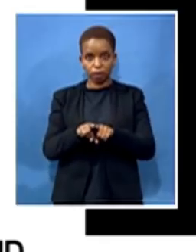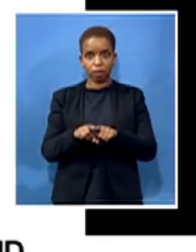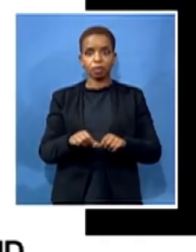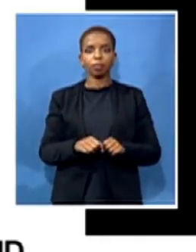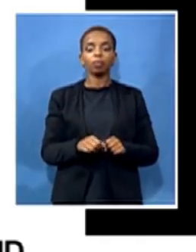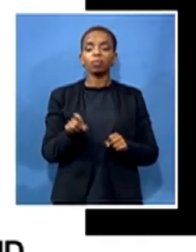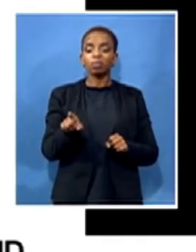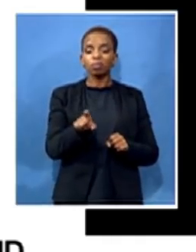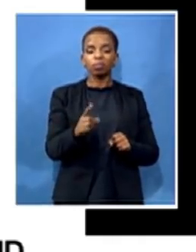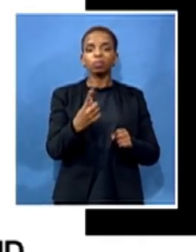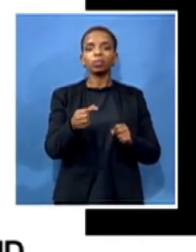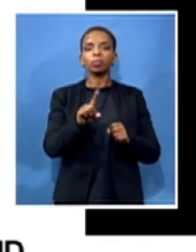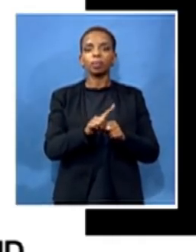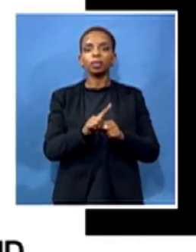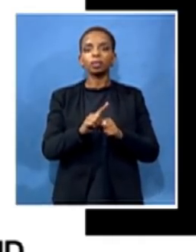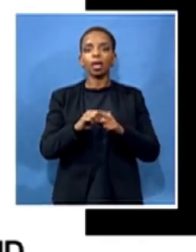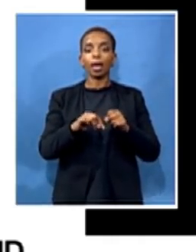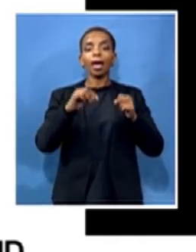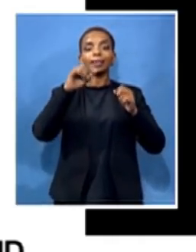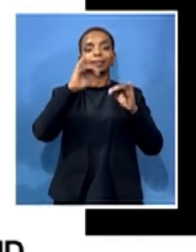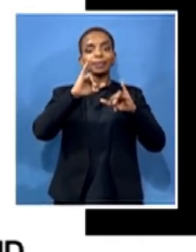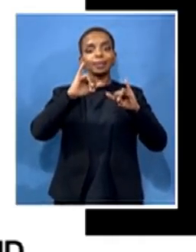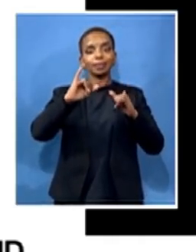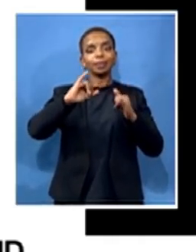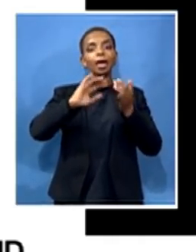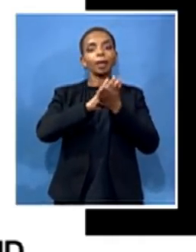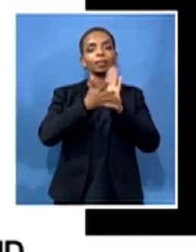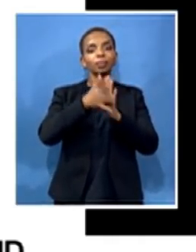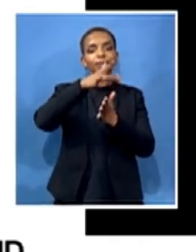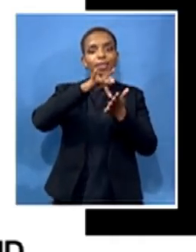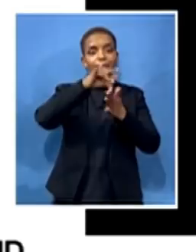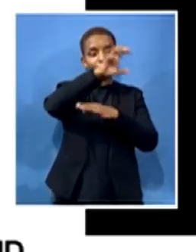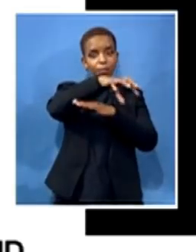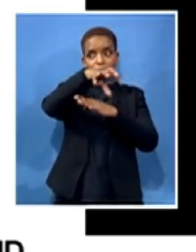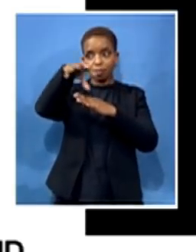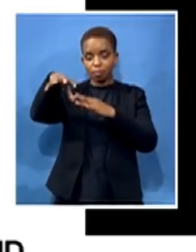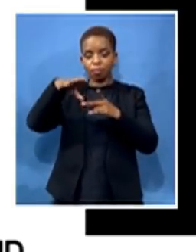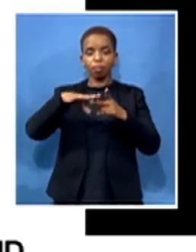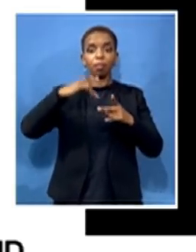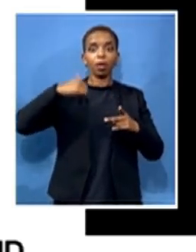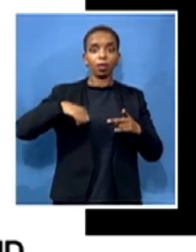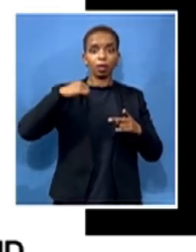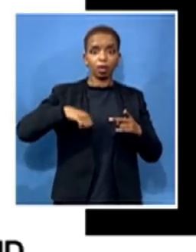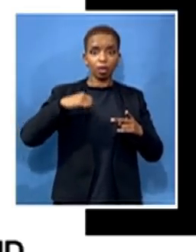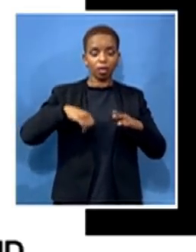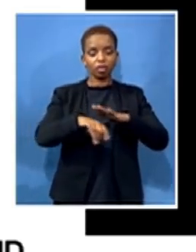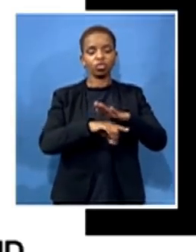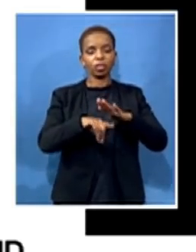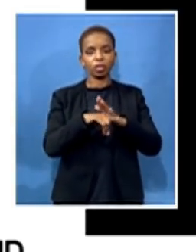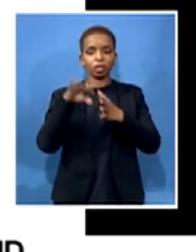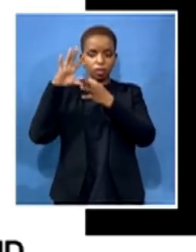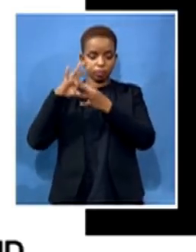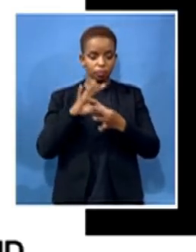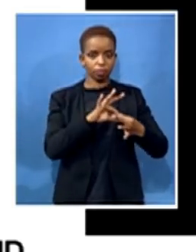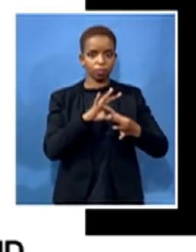management centers, metro and district disaster management centers. And of course, we